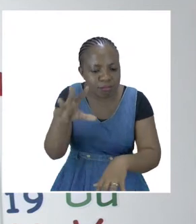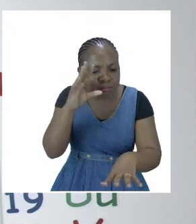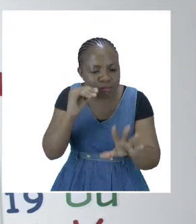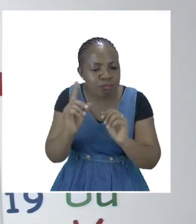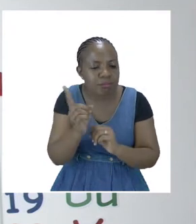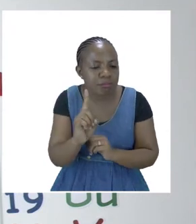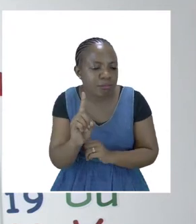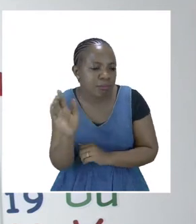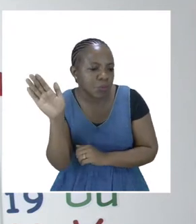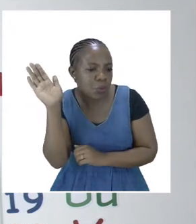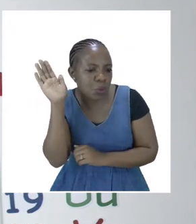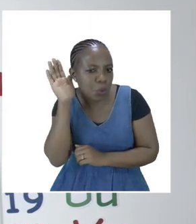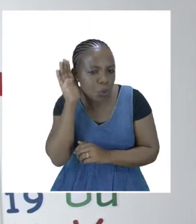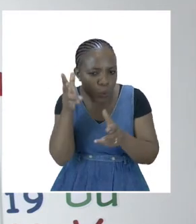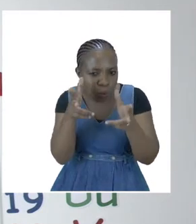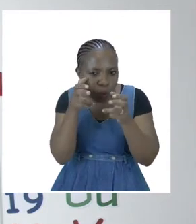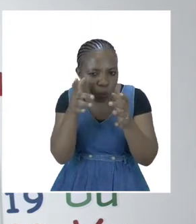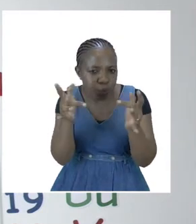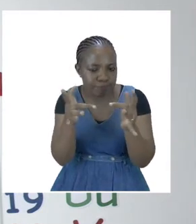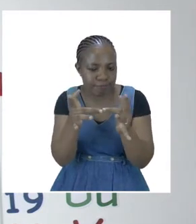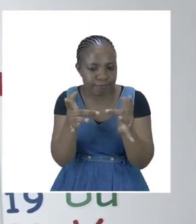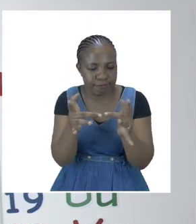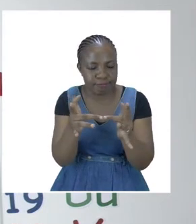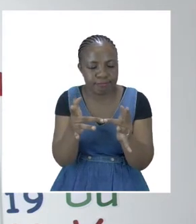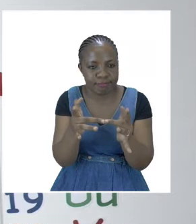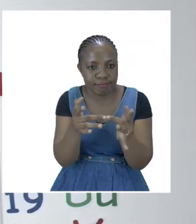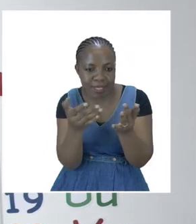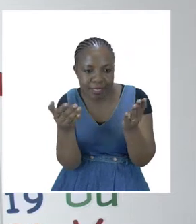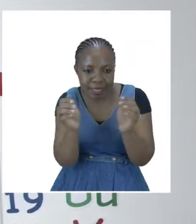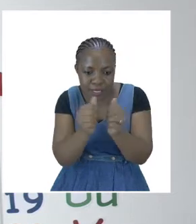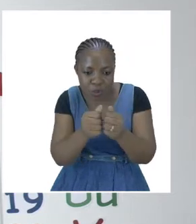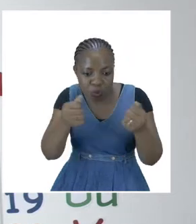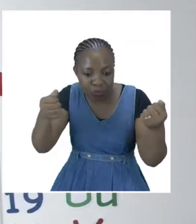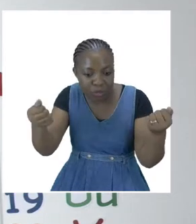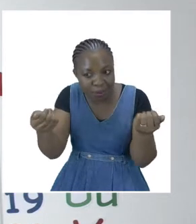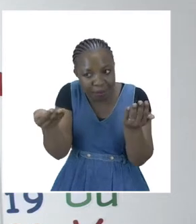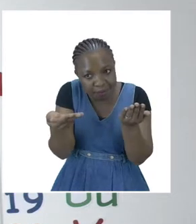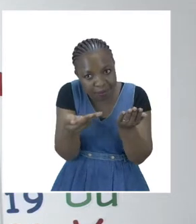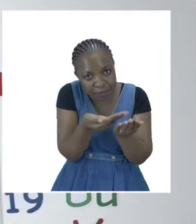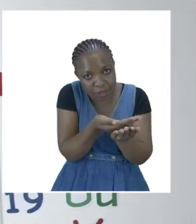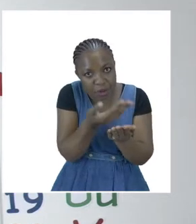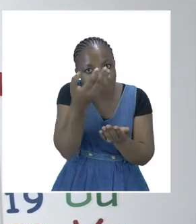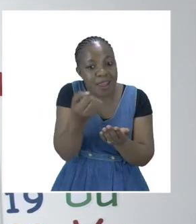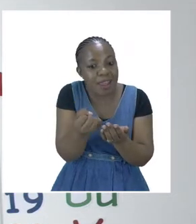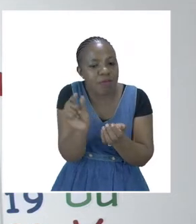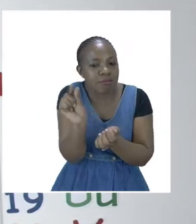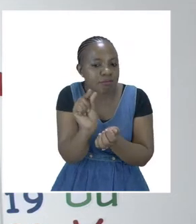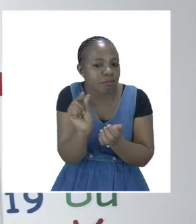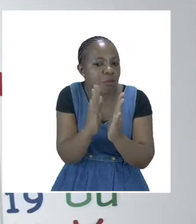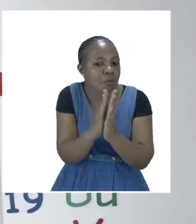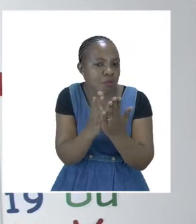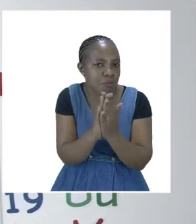or watching online. Inside the newspapers, there is an insert of the lesson